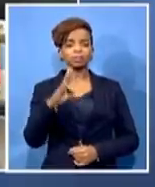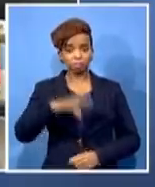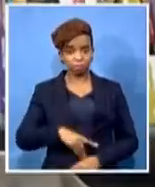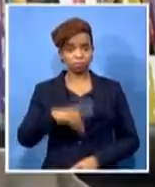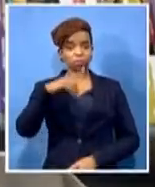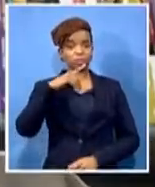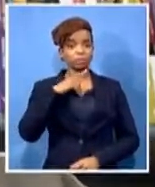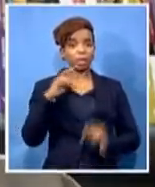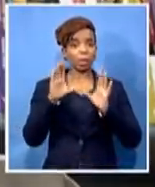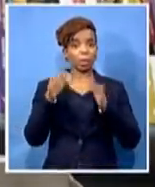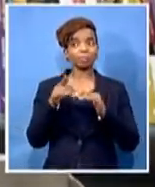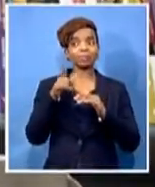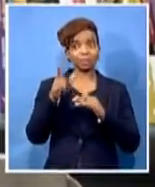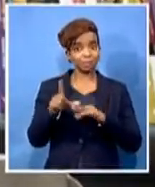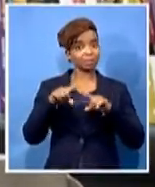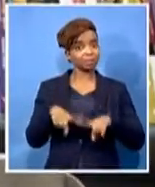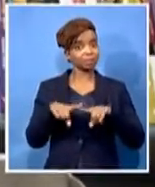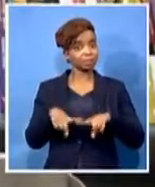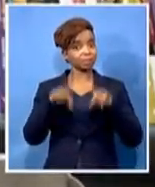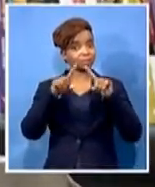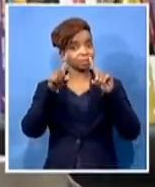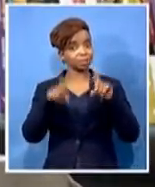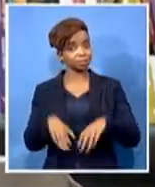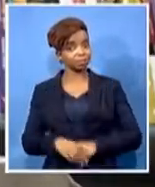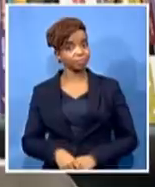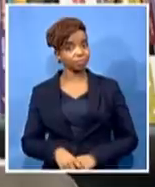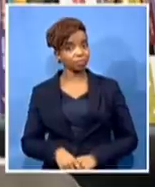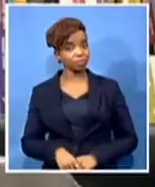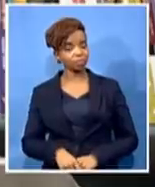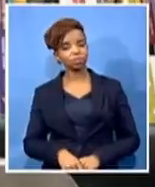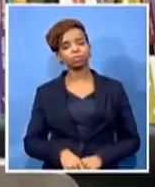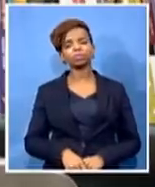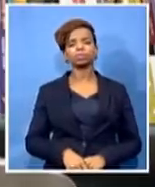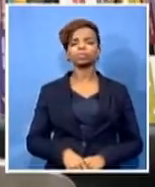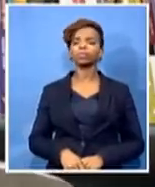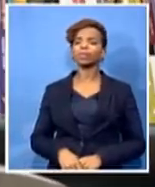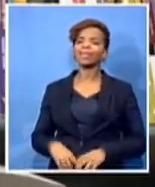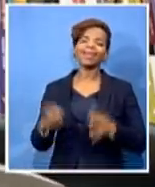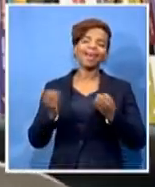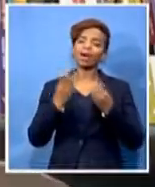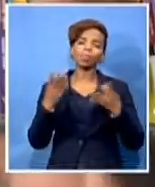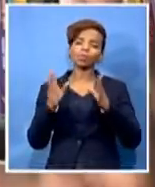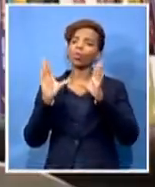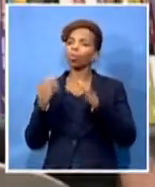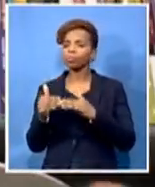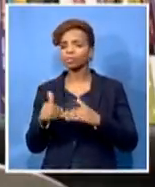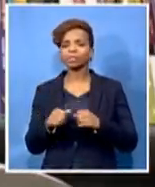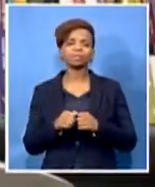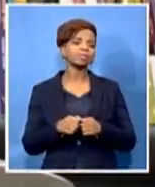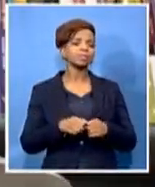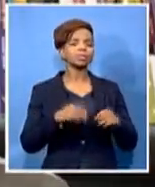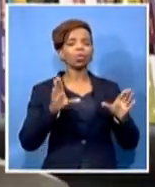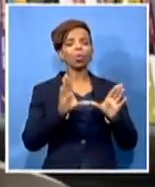How many commissions and committees is the ANC supposed to have instead of dealing with the actual